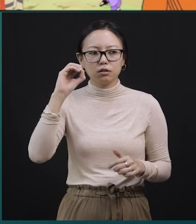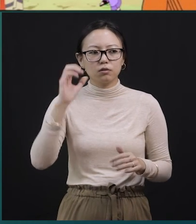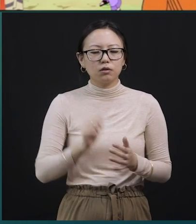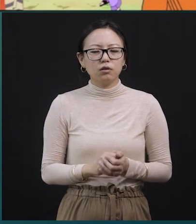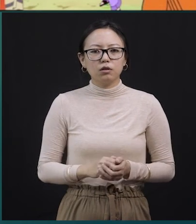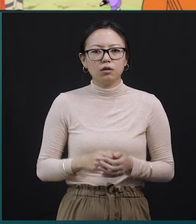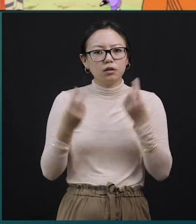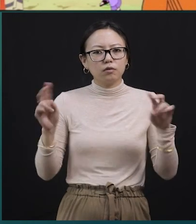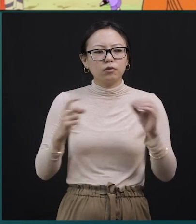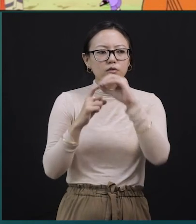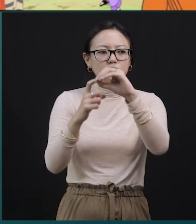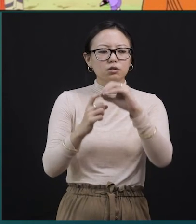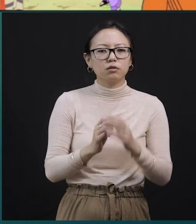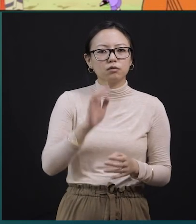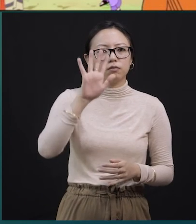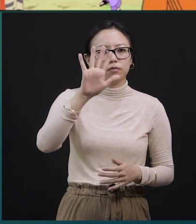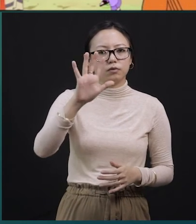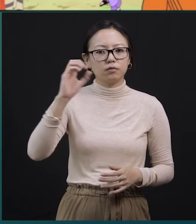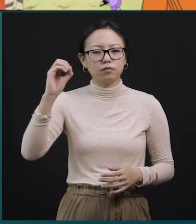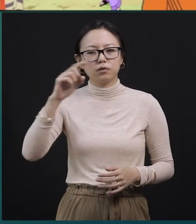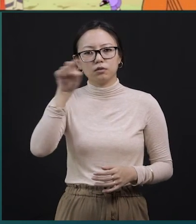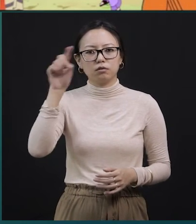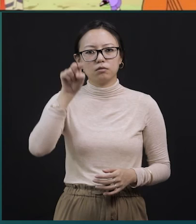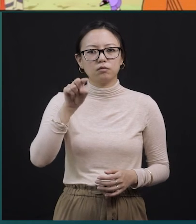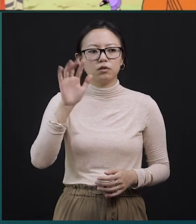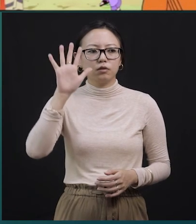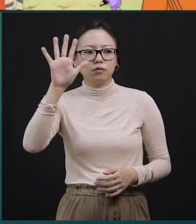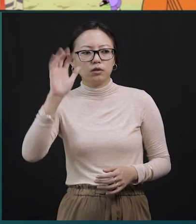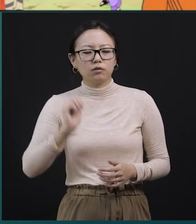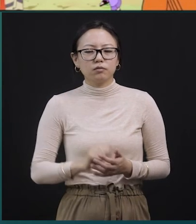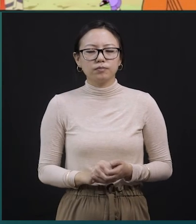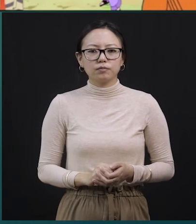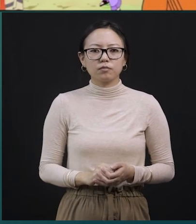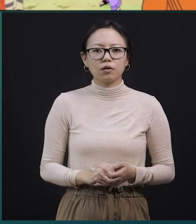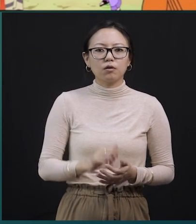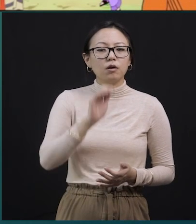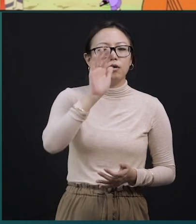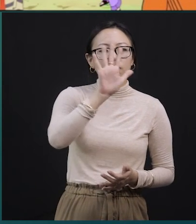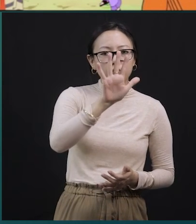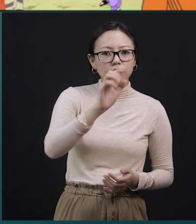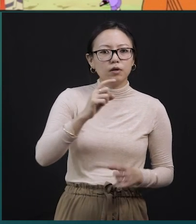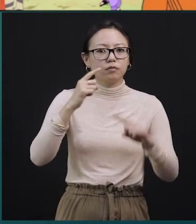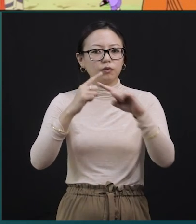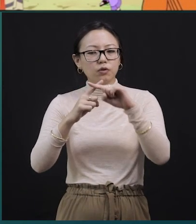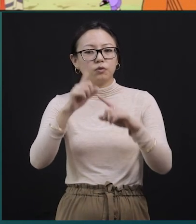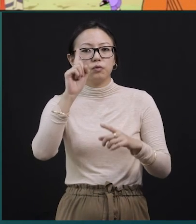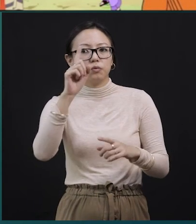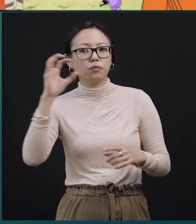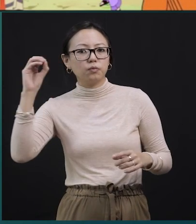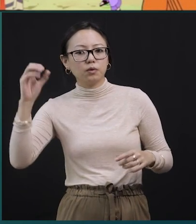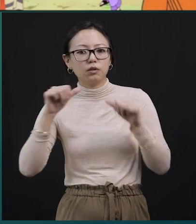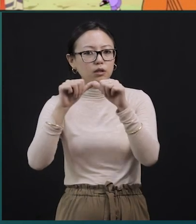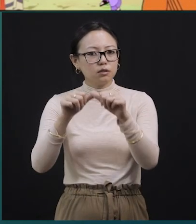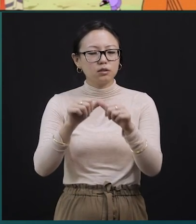we have another one, that is 50 divided by 5. It is 5 10s are 50. Am